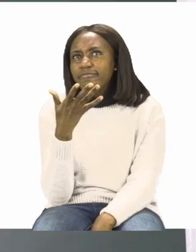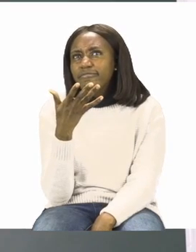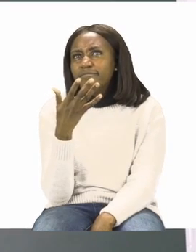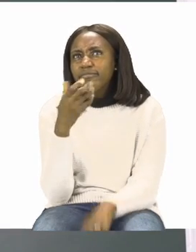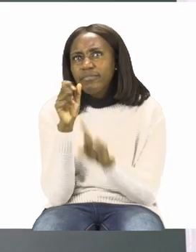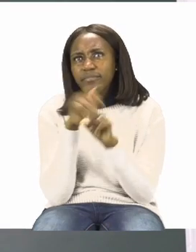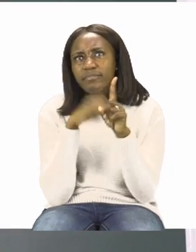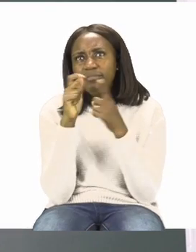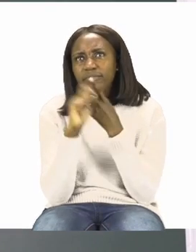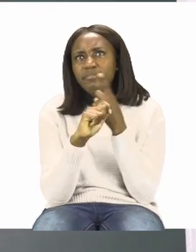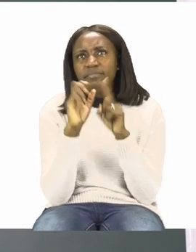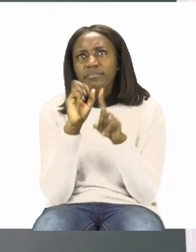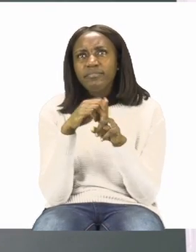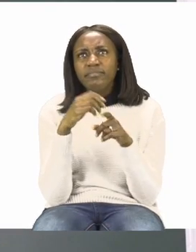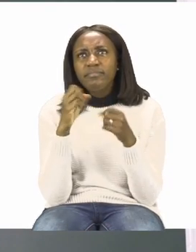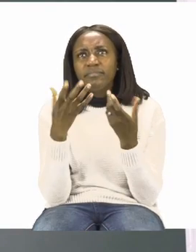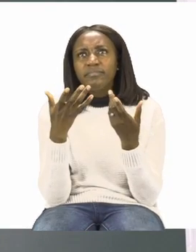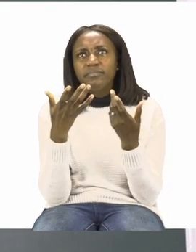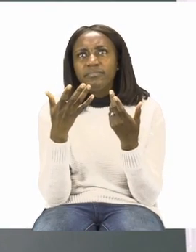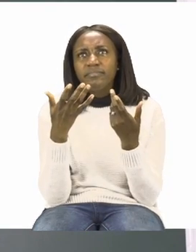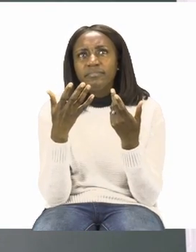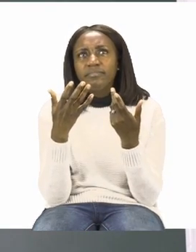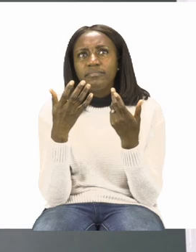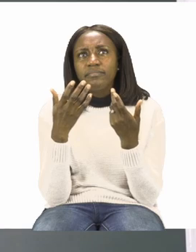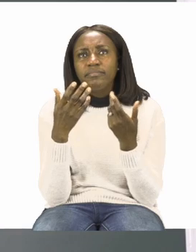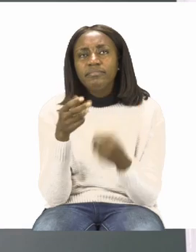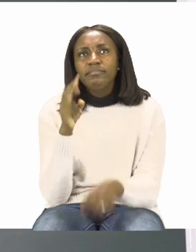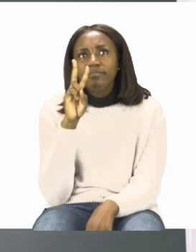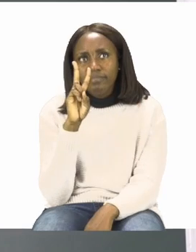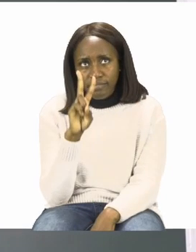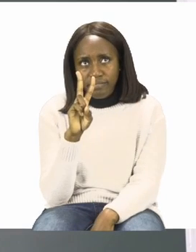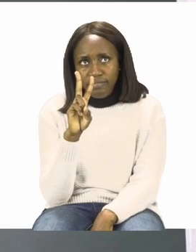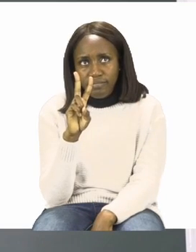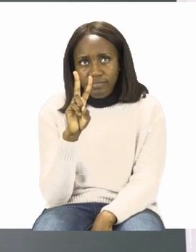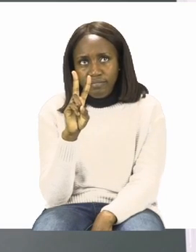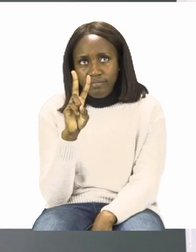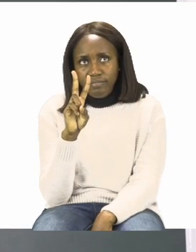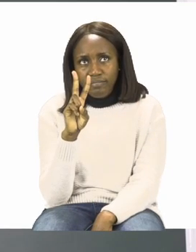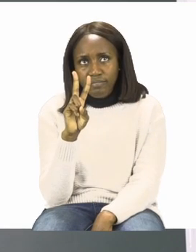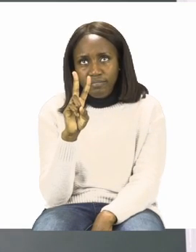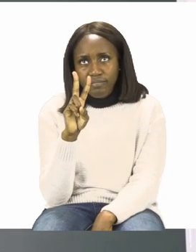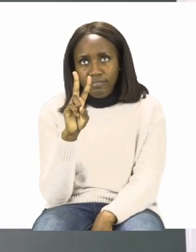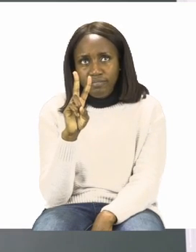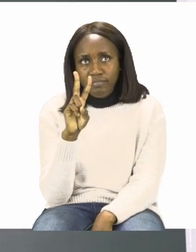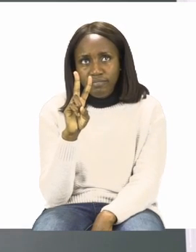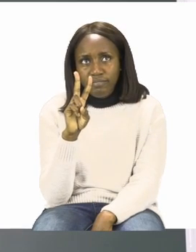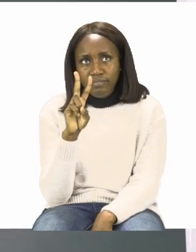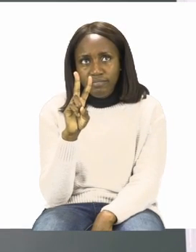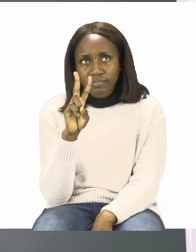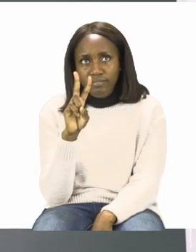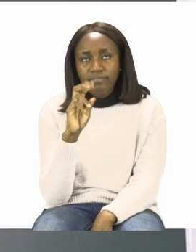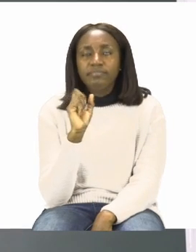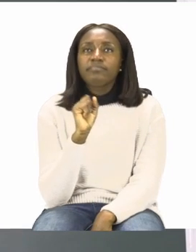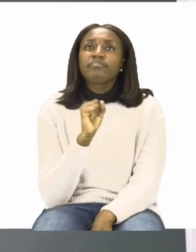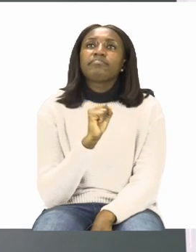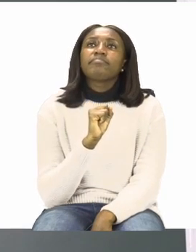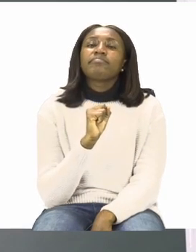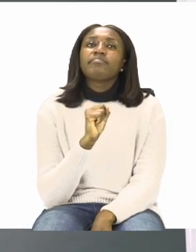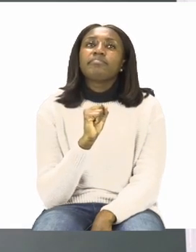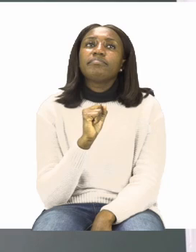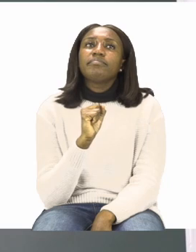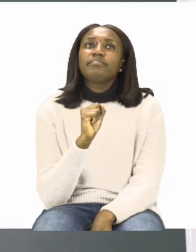row? No, we don't. So we have 1, 2